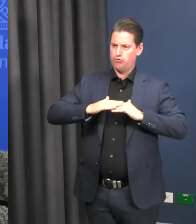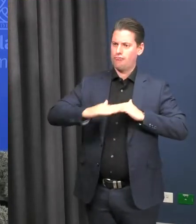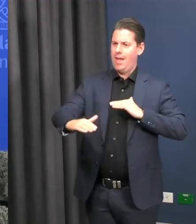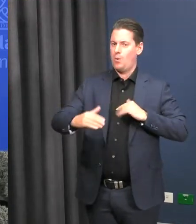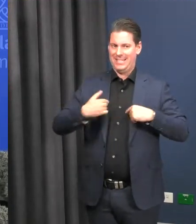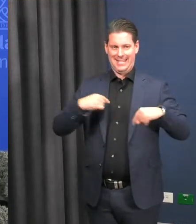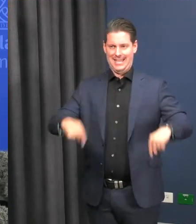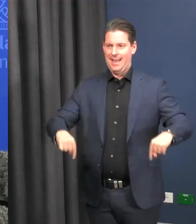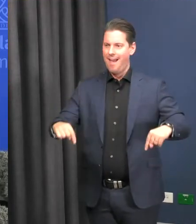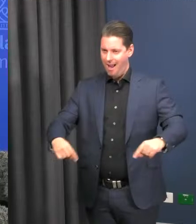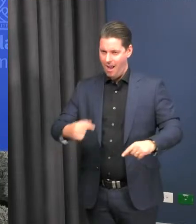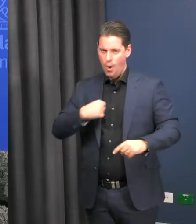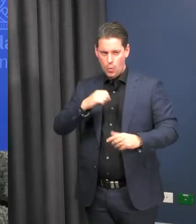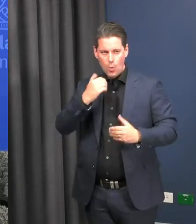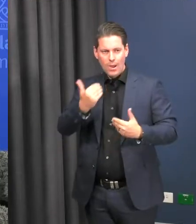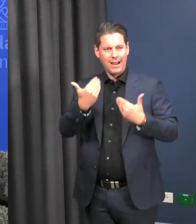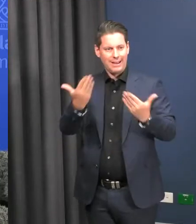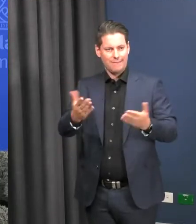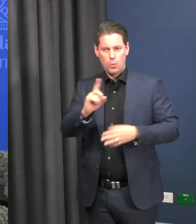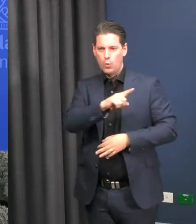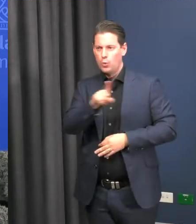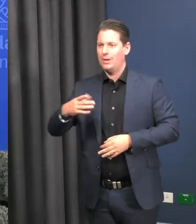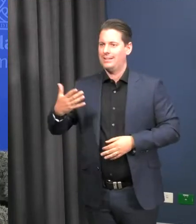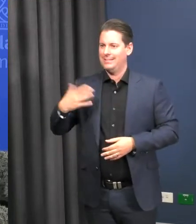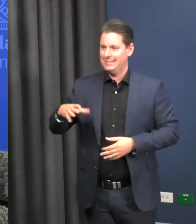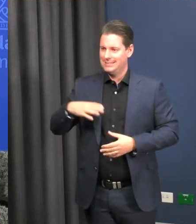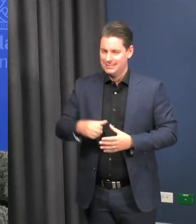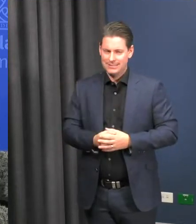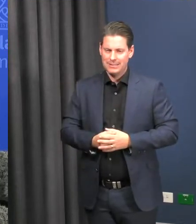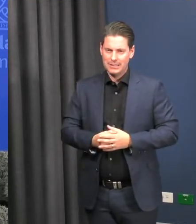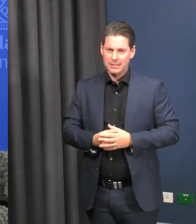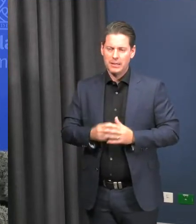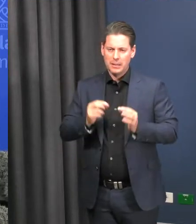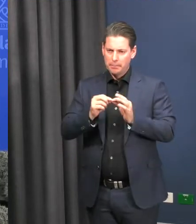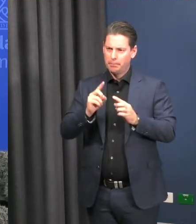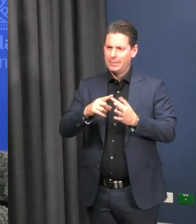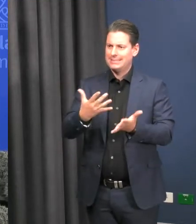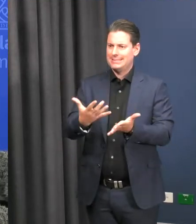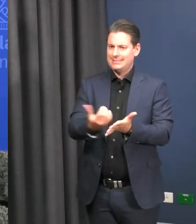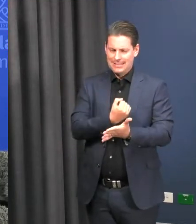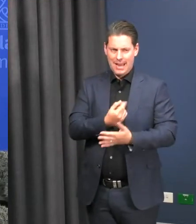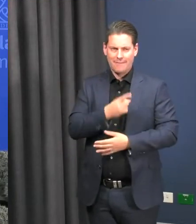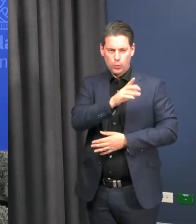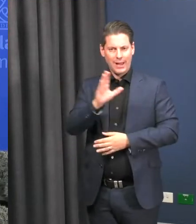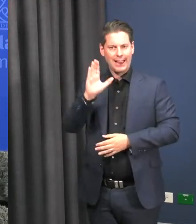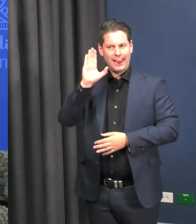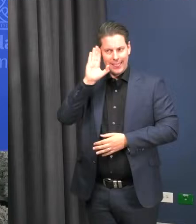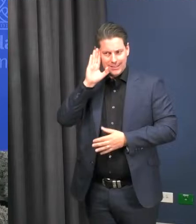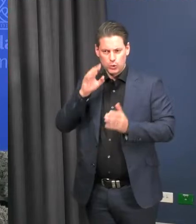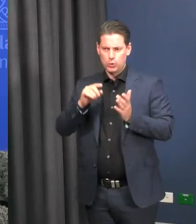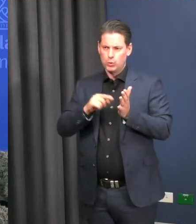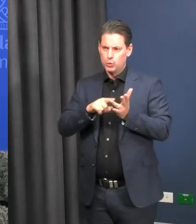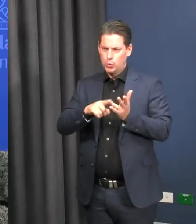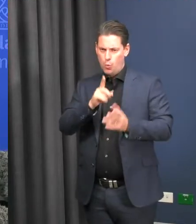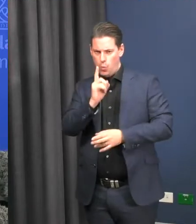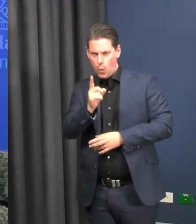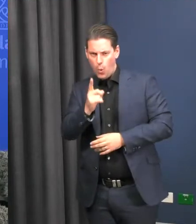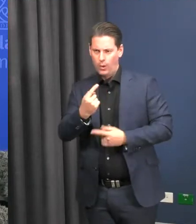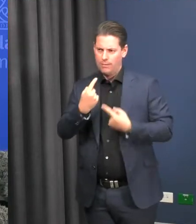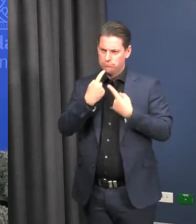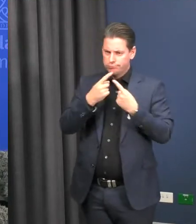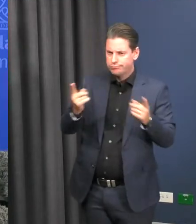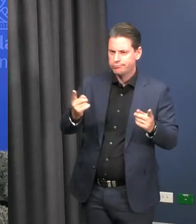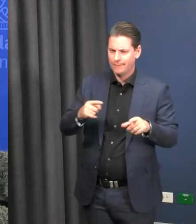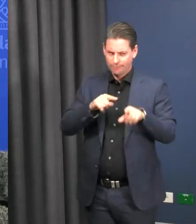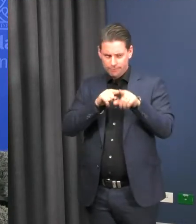whatever resources are required. Stay safe by listening carefully to the emergency warnings.